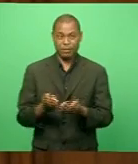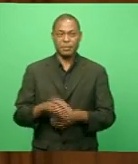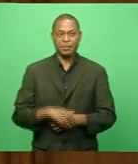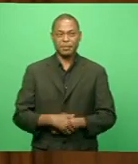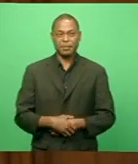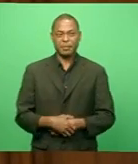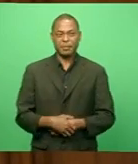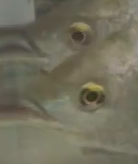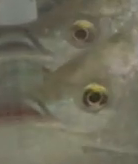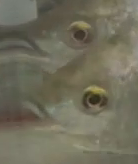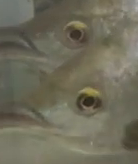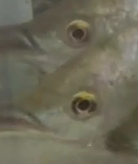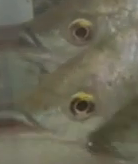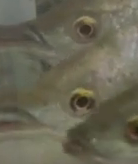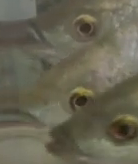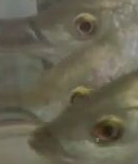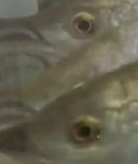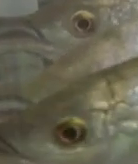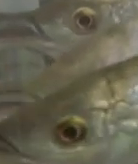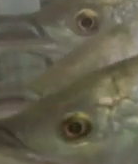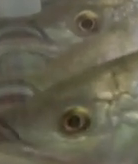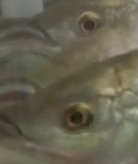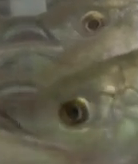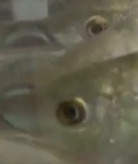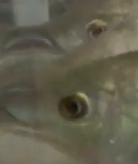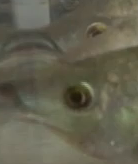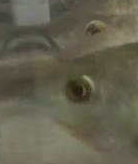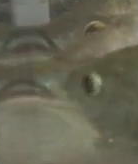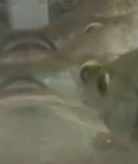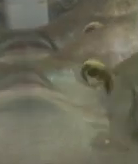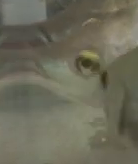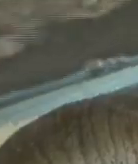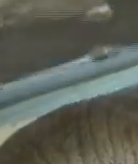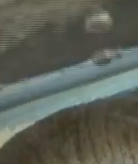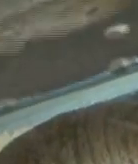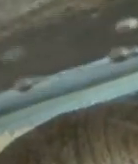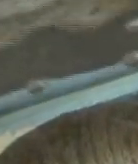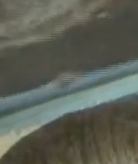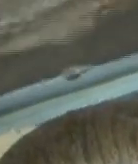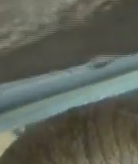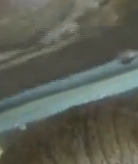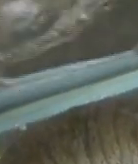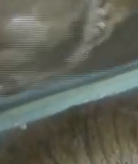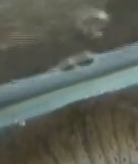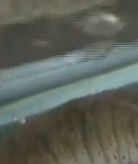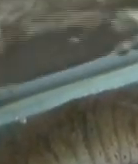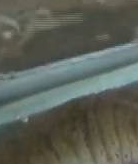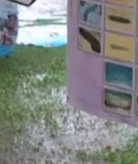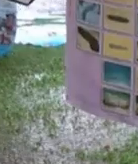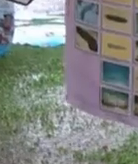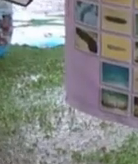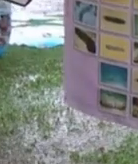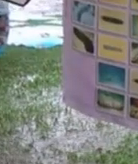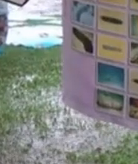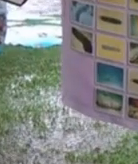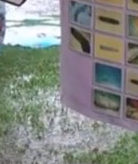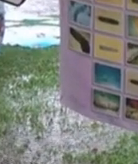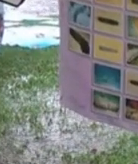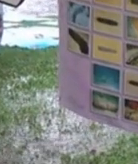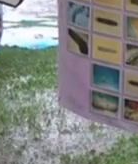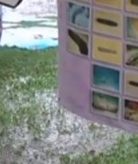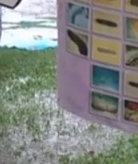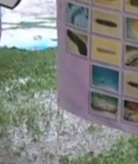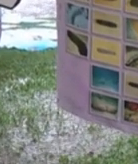medicine, energy and minerals. Coroila-Visau says the ministry is working on implementing sustainable measures at